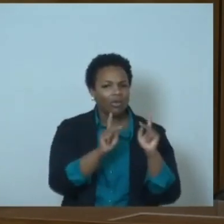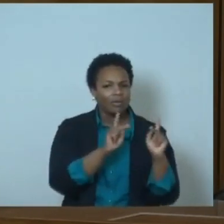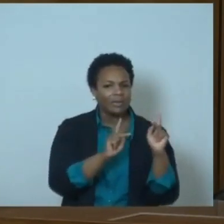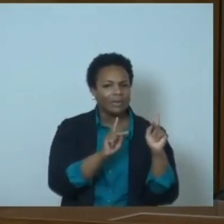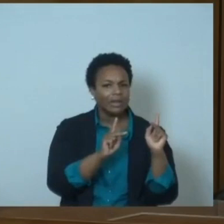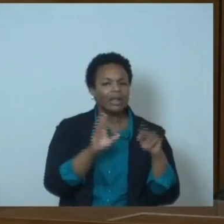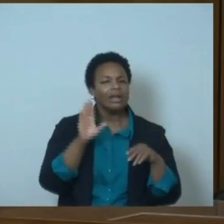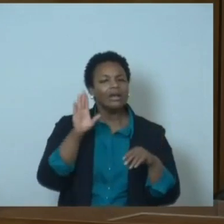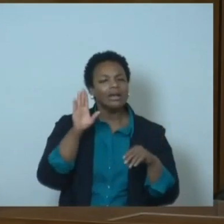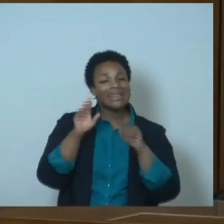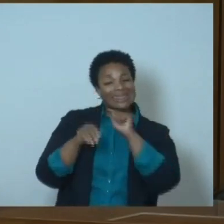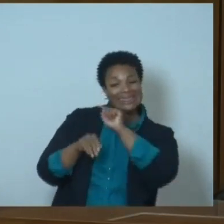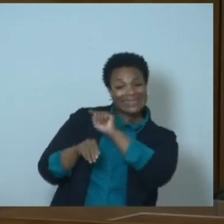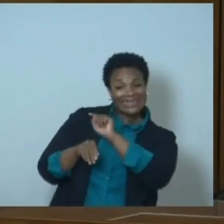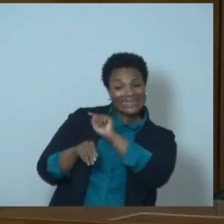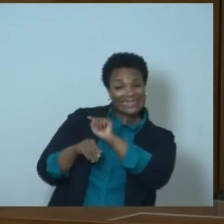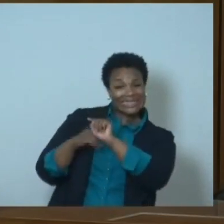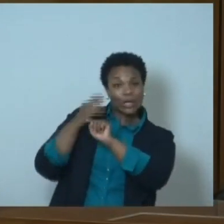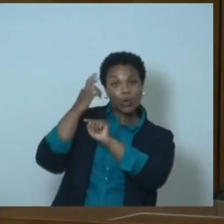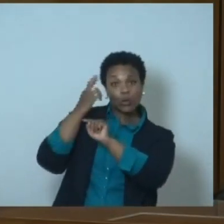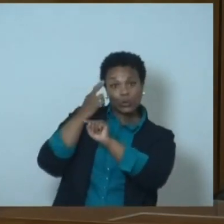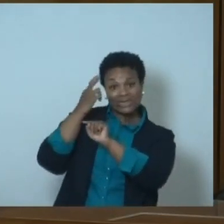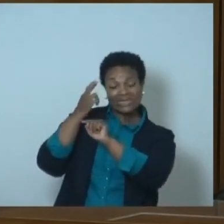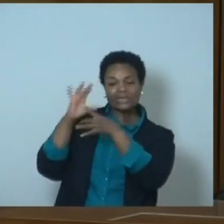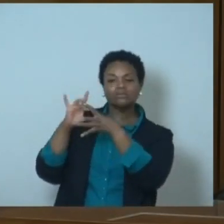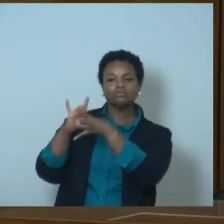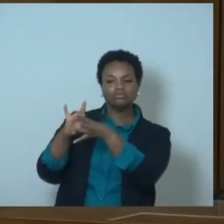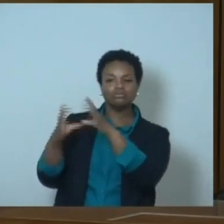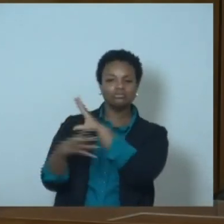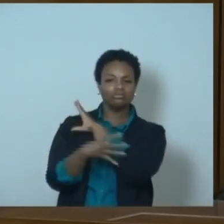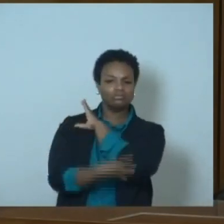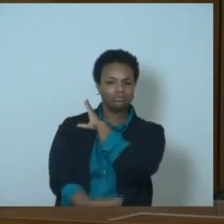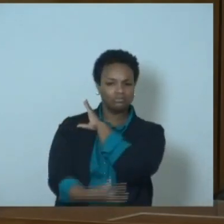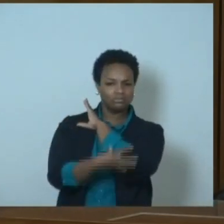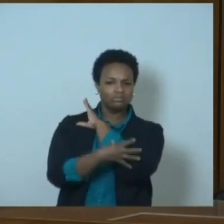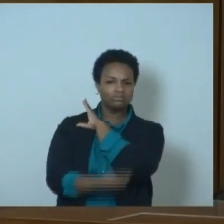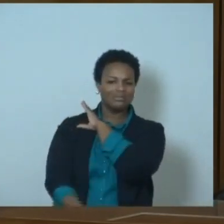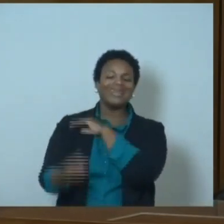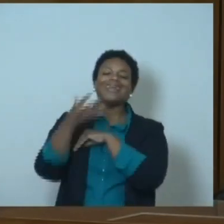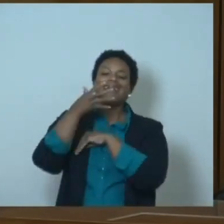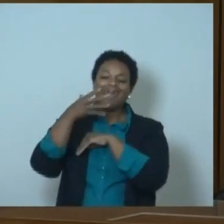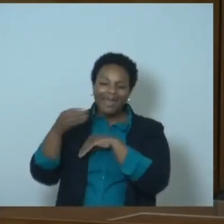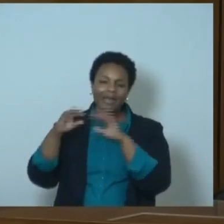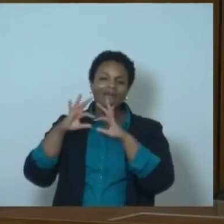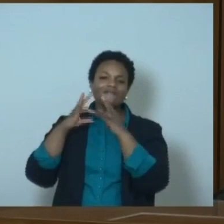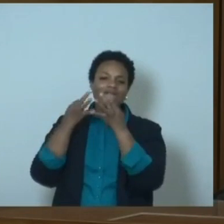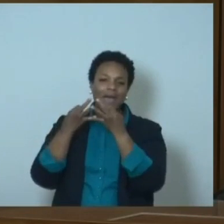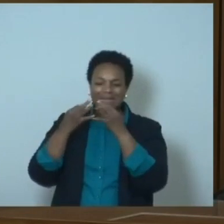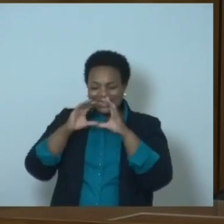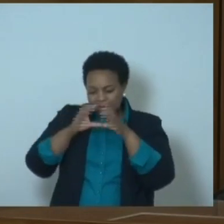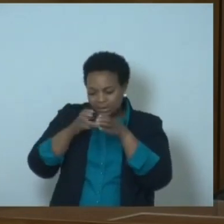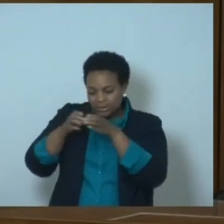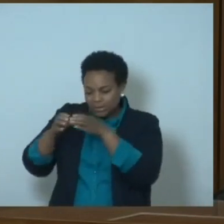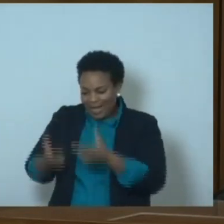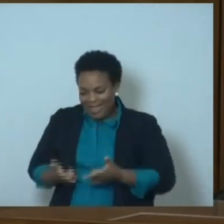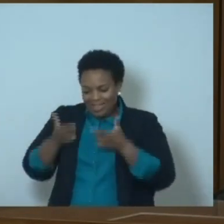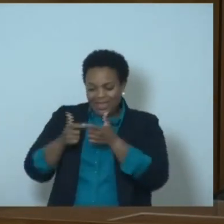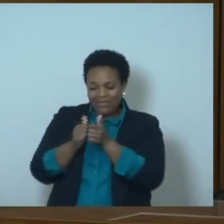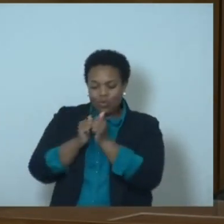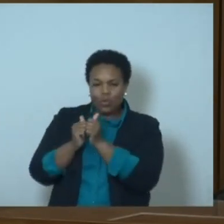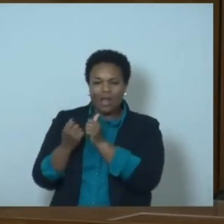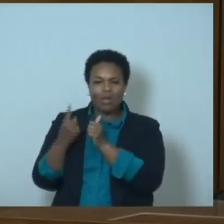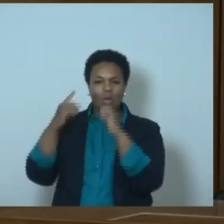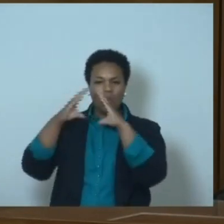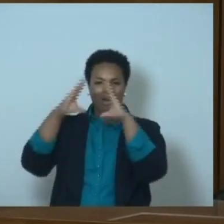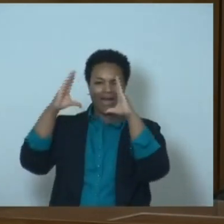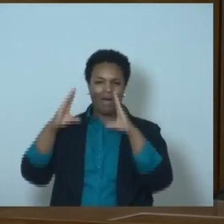more socioeconomic factors, multi-generational families, and the like. So we don't know, and I